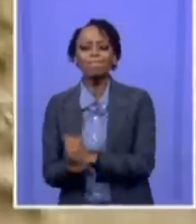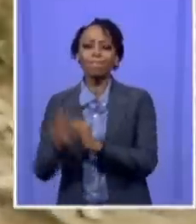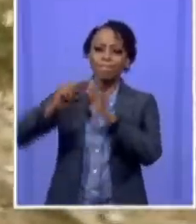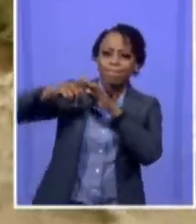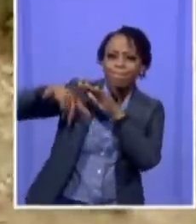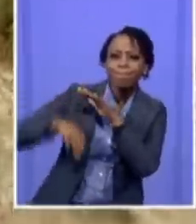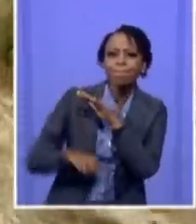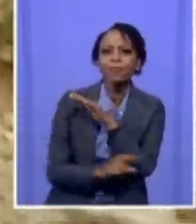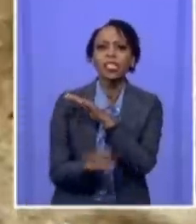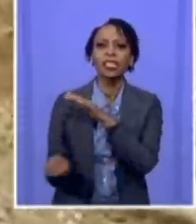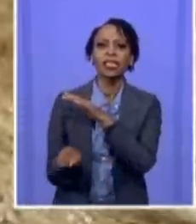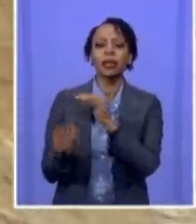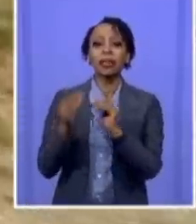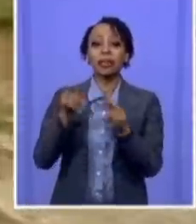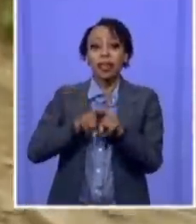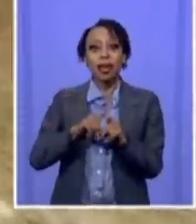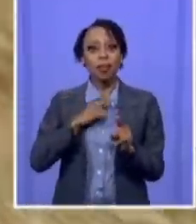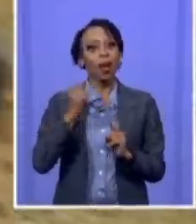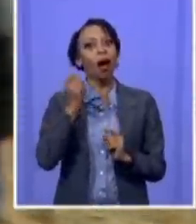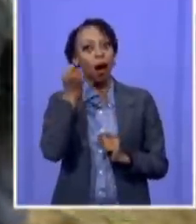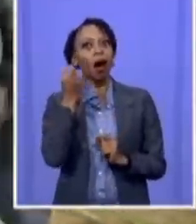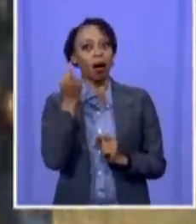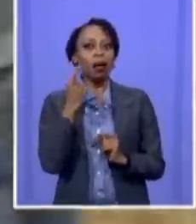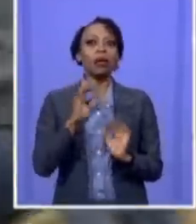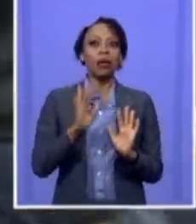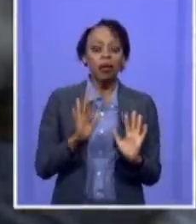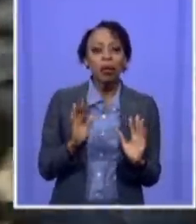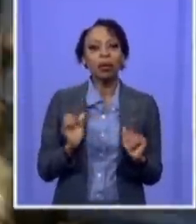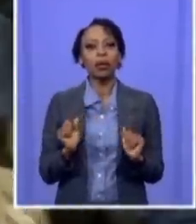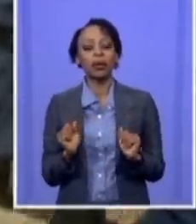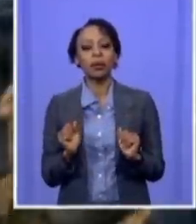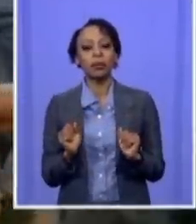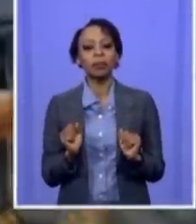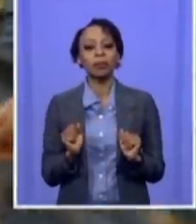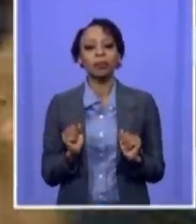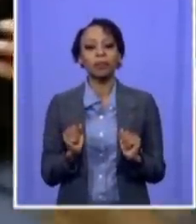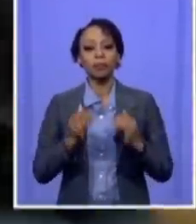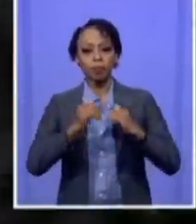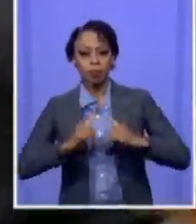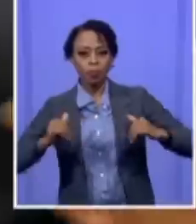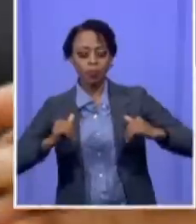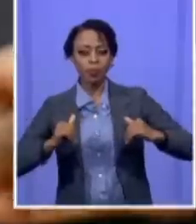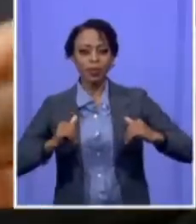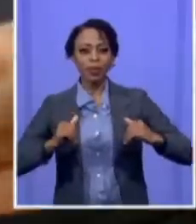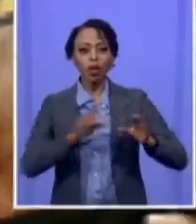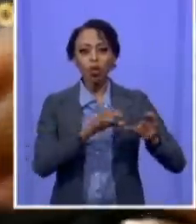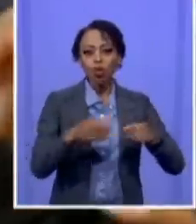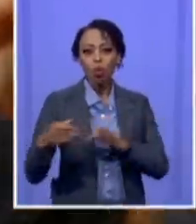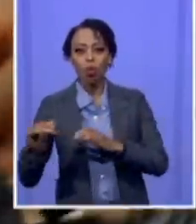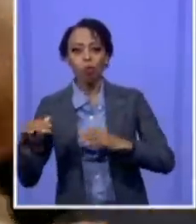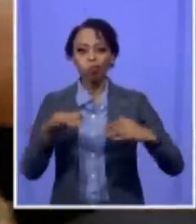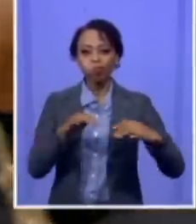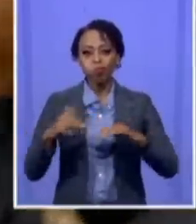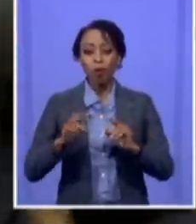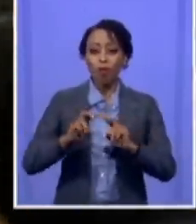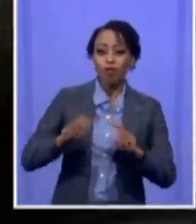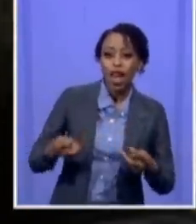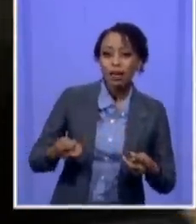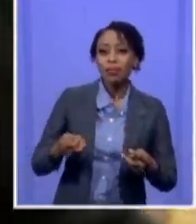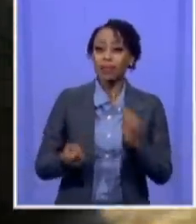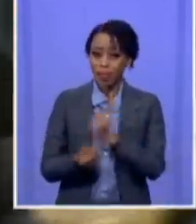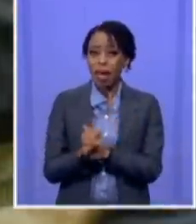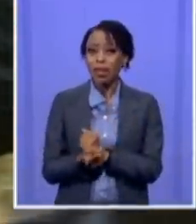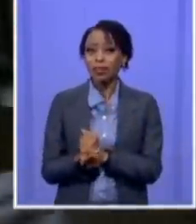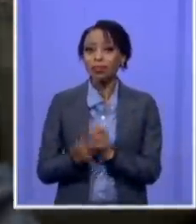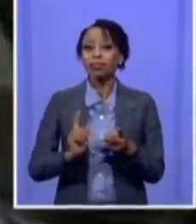there, where I also understand, there are, apart from the turf wars that take place, there are rapes that take